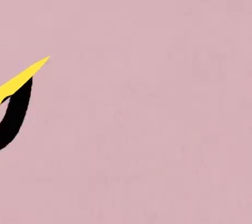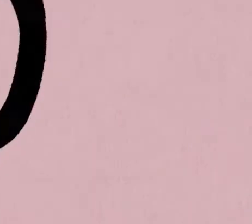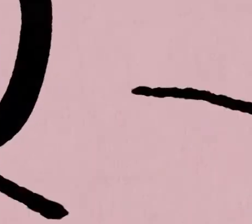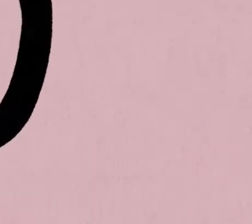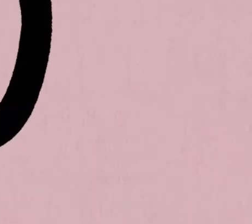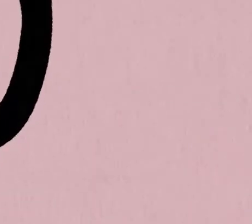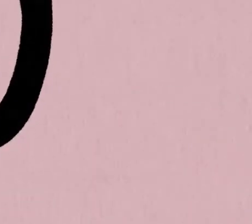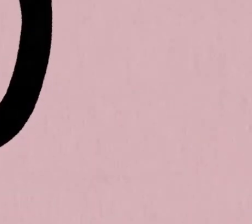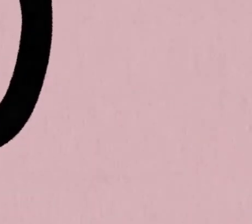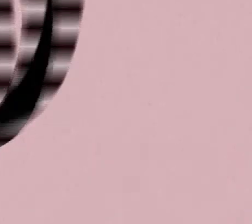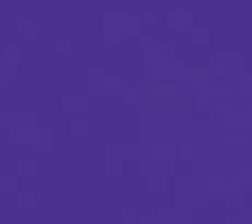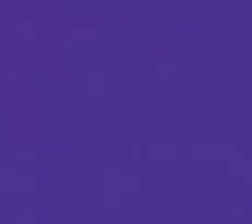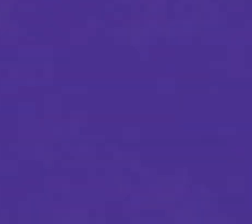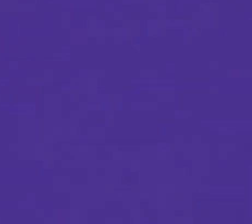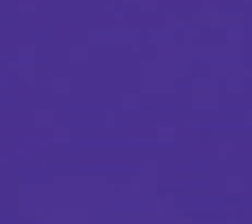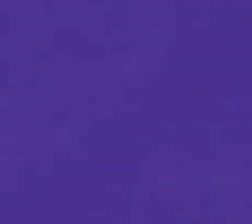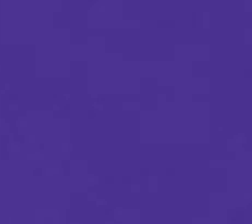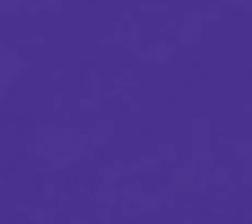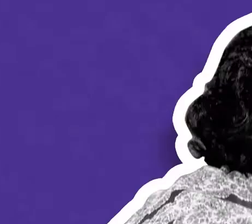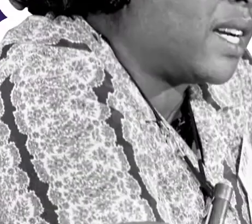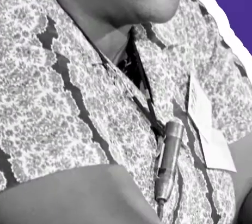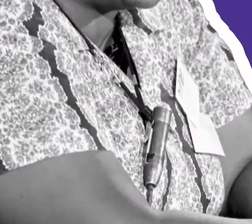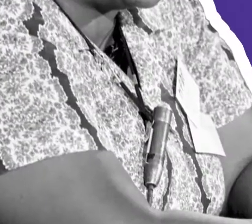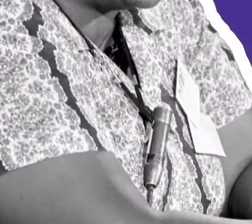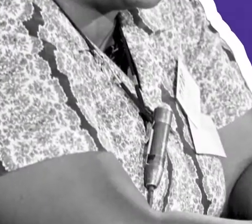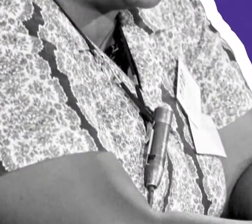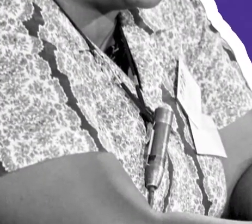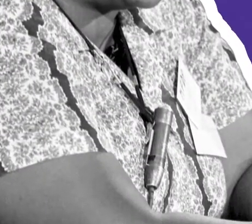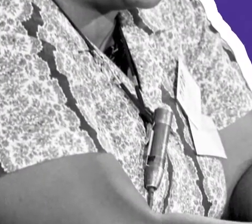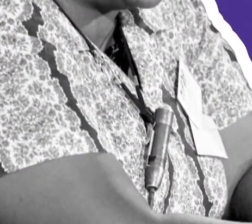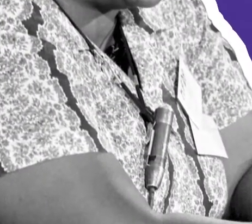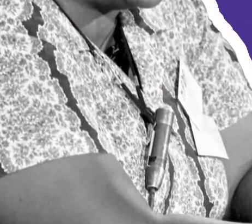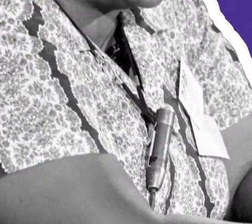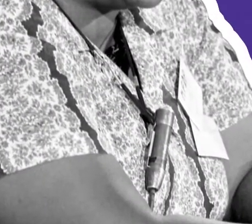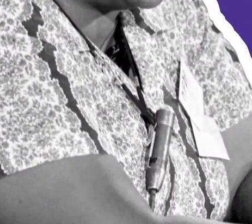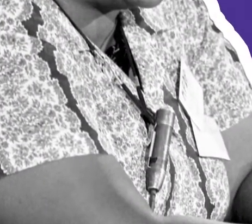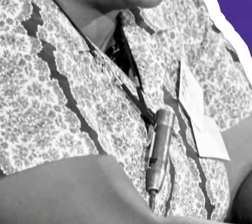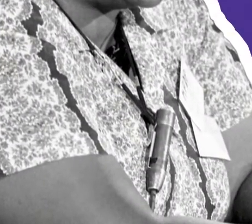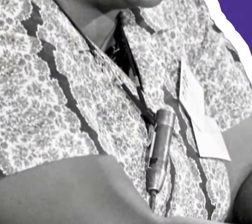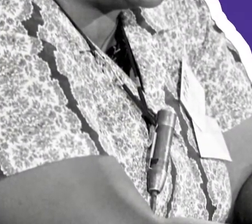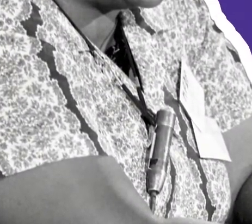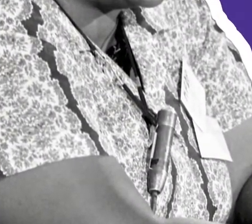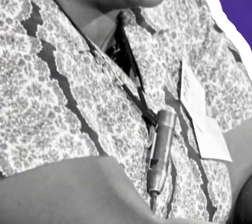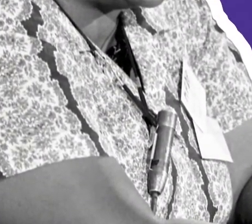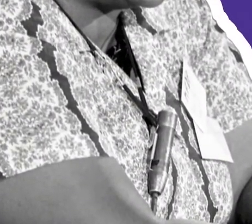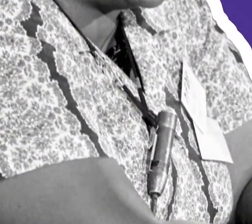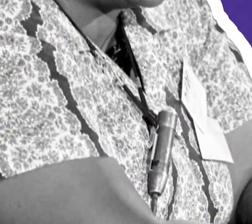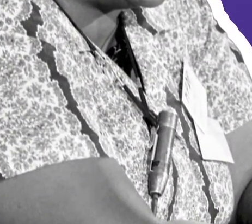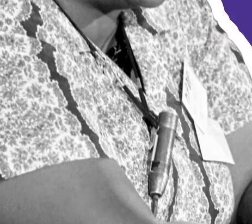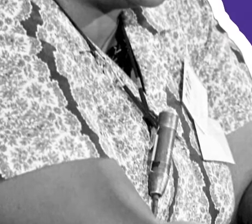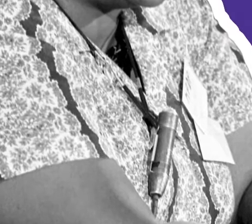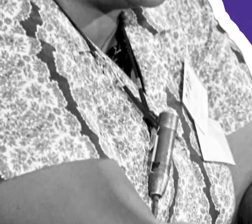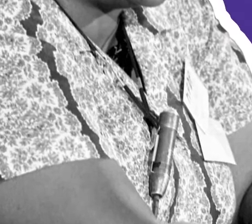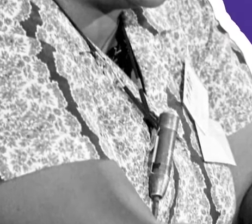undocumented people, period. Simply put, the Black queer feminist lens means we have to take Fannie Lou Hamer's